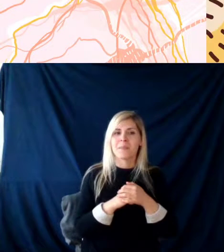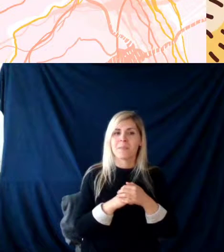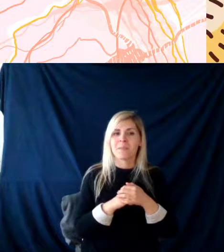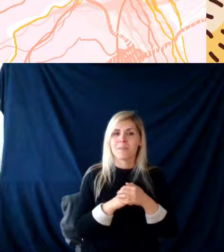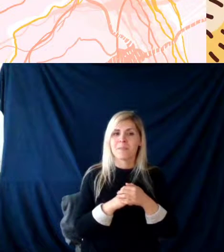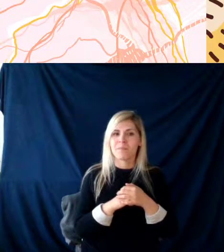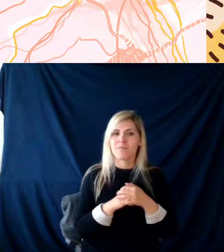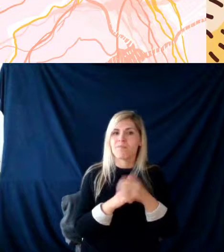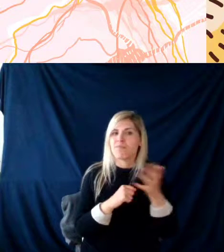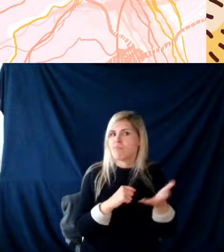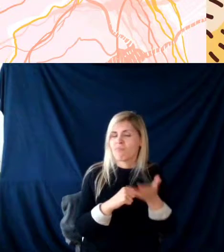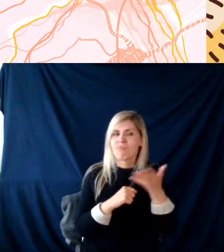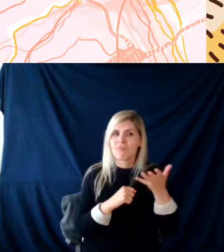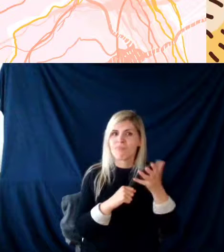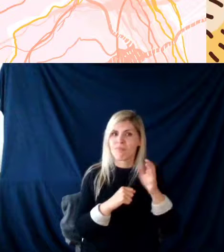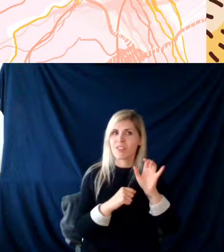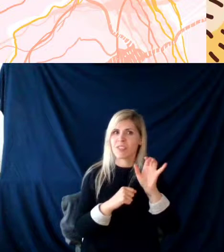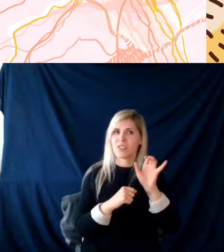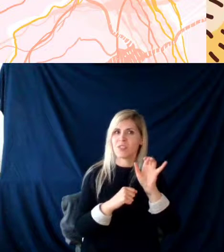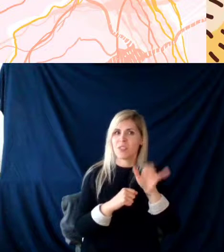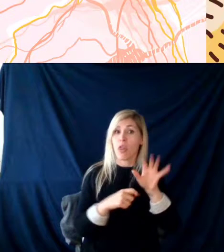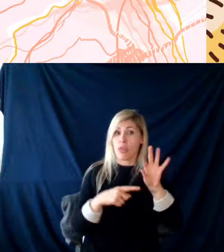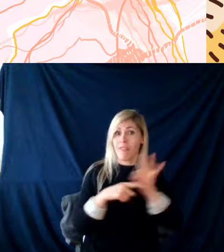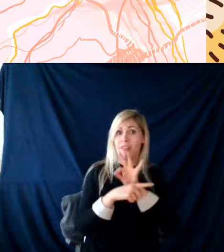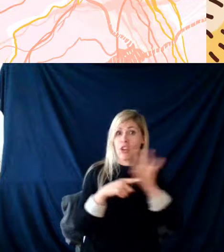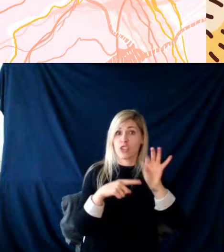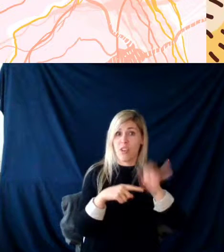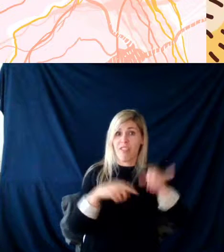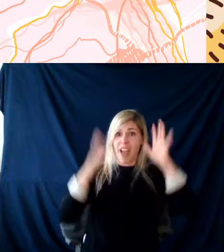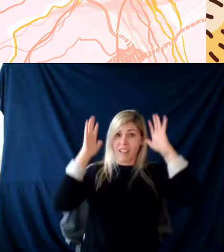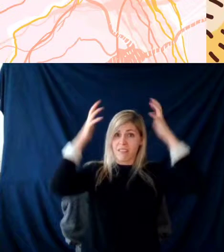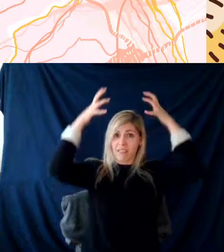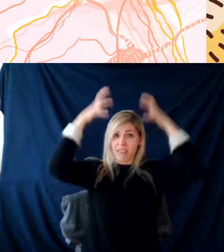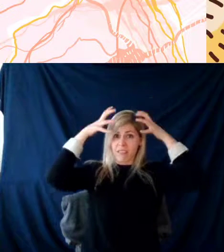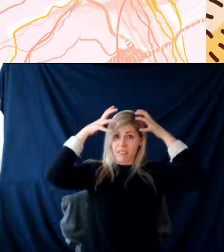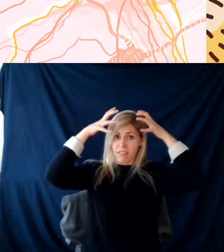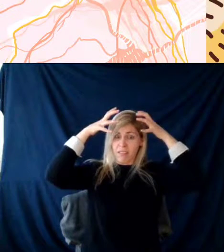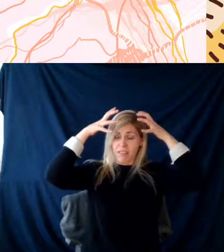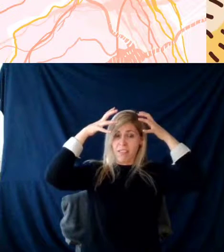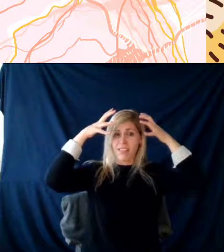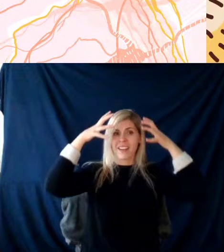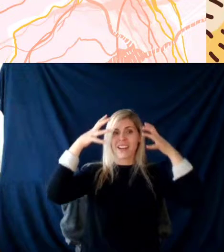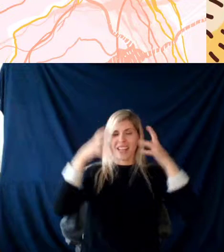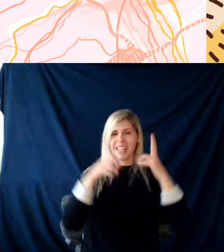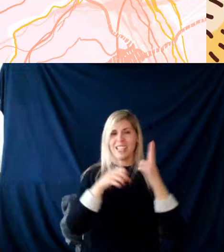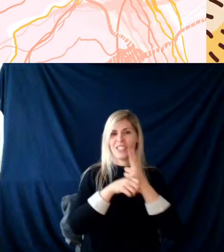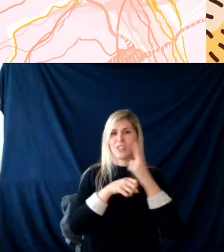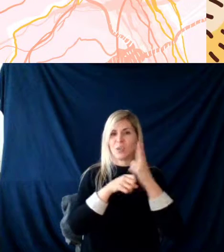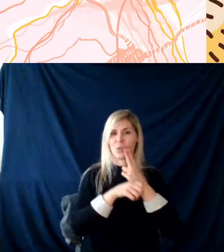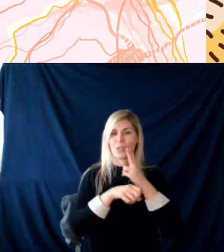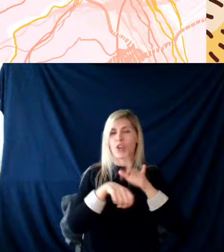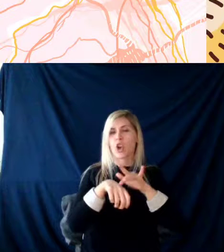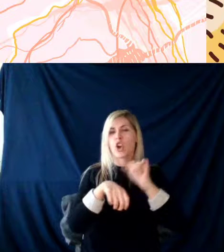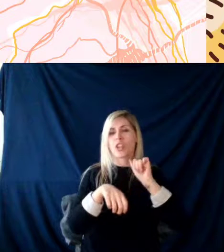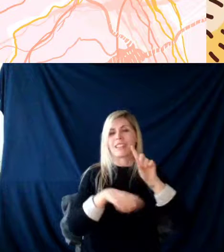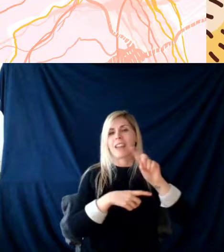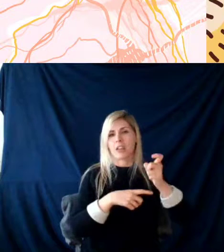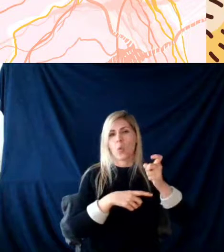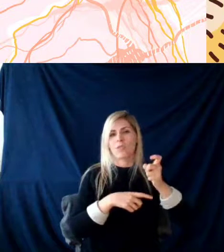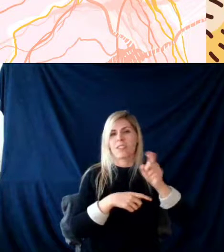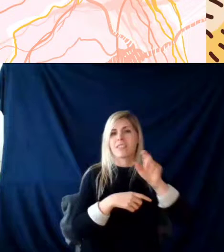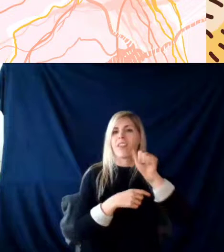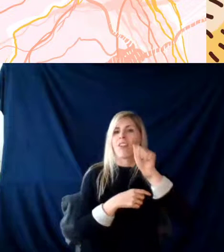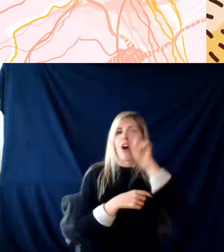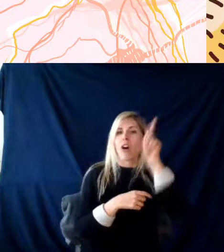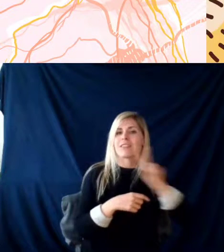is, what she is, the function of the BCI on her head is actually used for early diagnosis